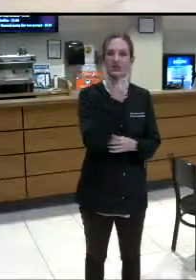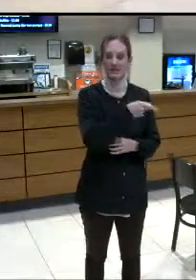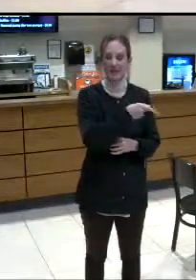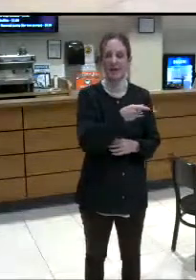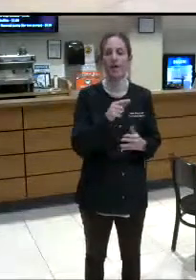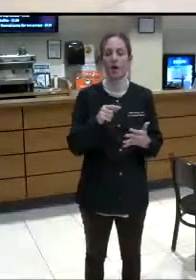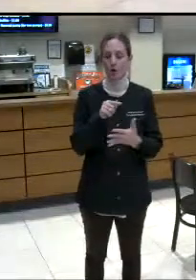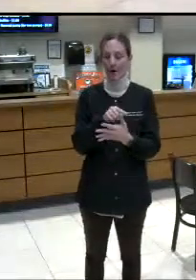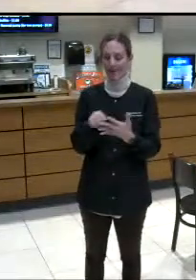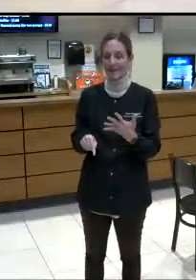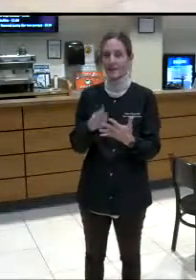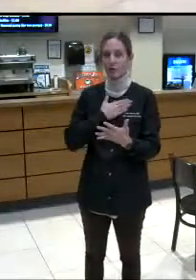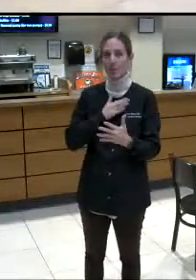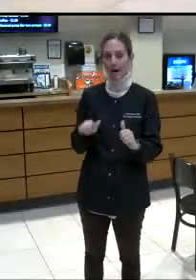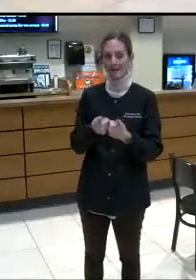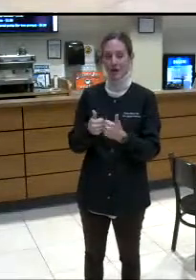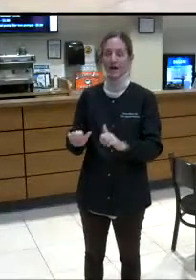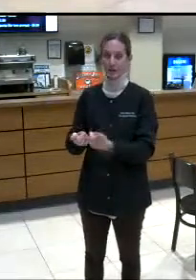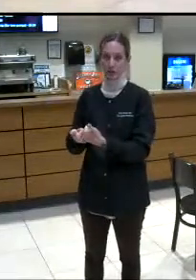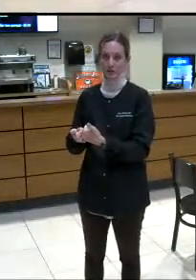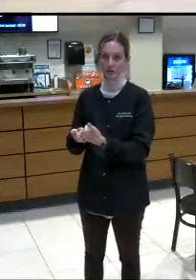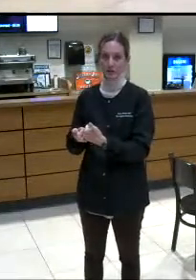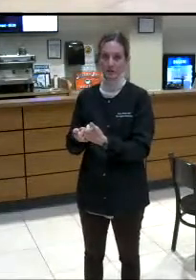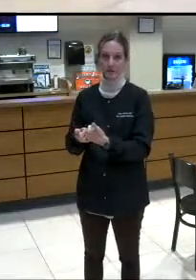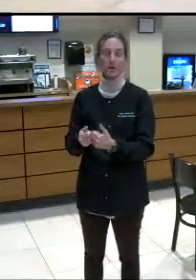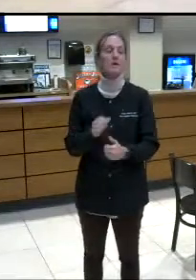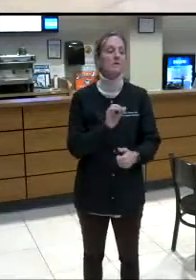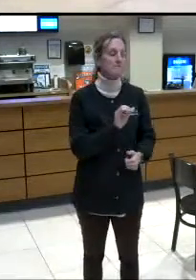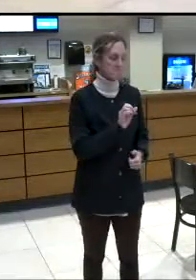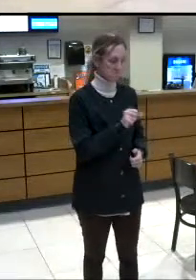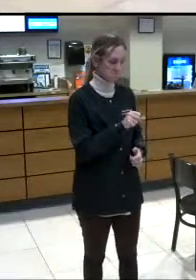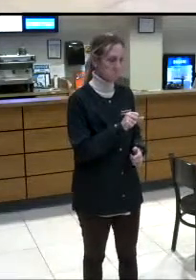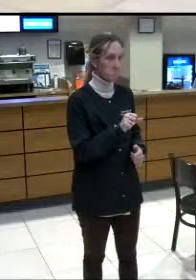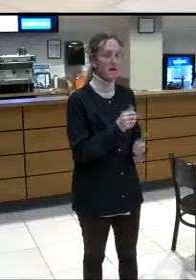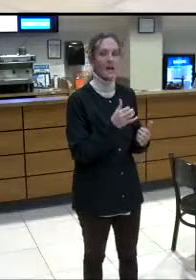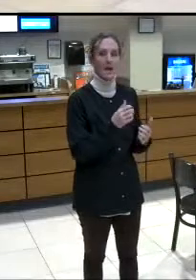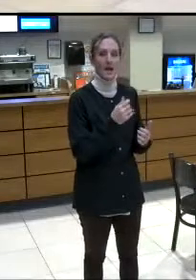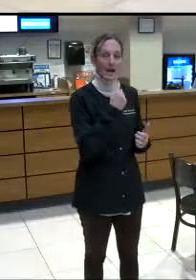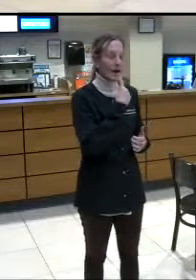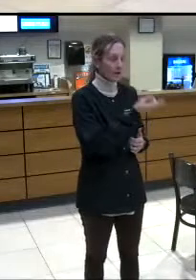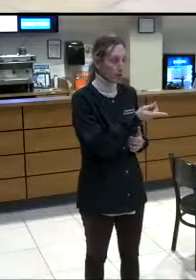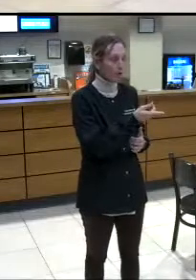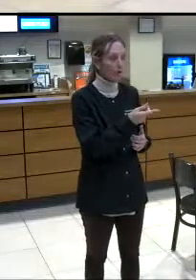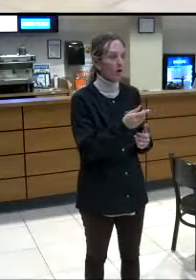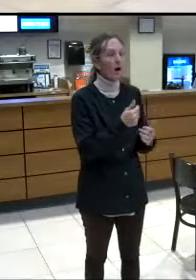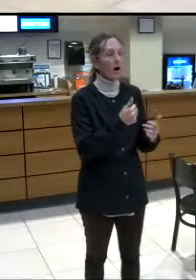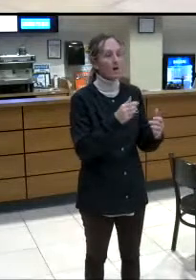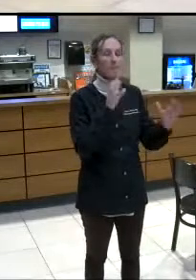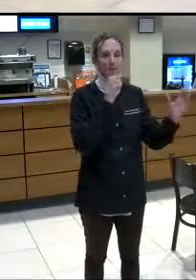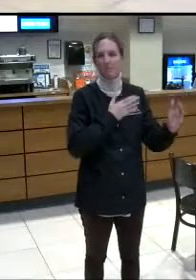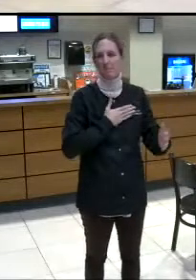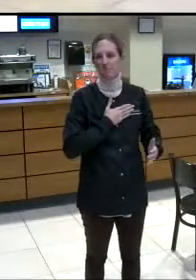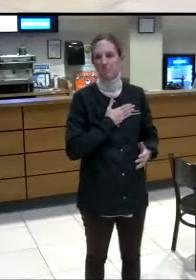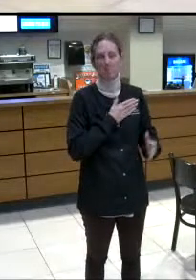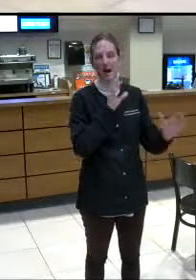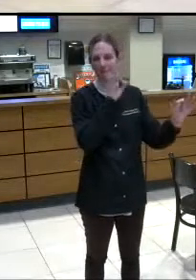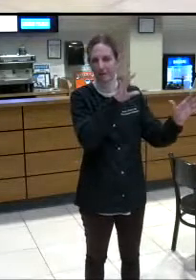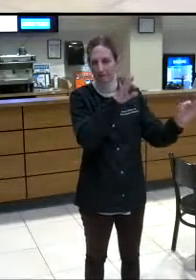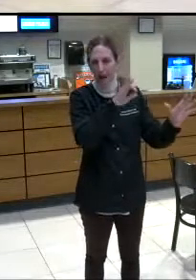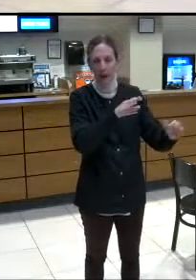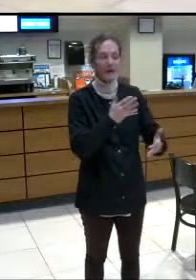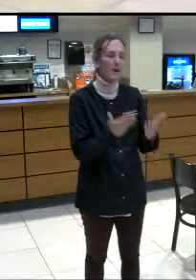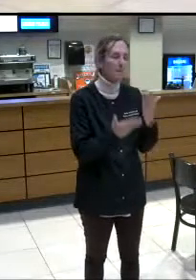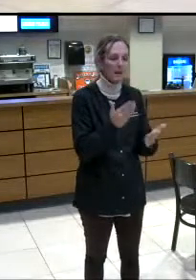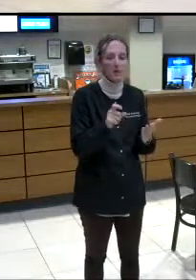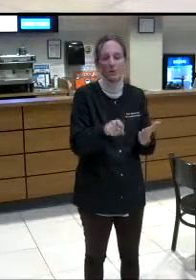challenge. I did not identify the challenge for her. This is what I want feedback on. And she was open to that feedback. And we told her, maybe this is something you need to